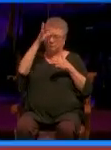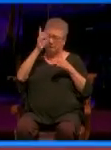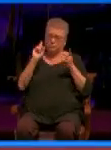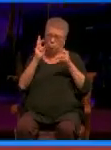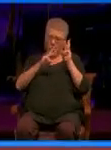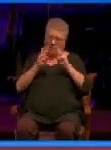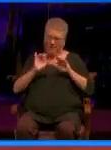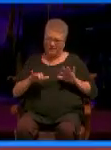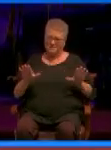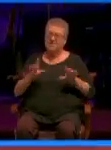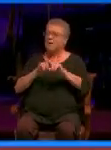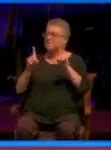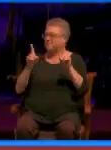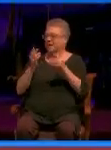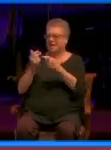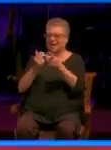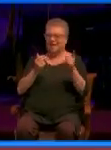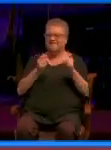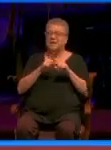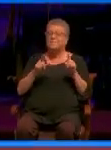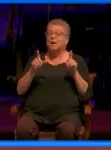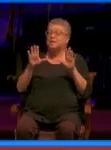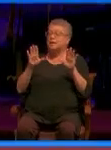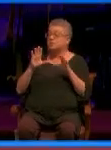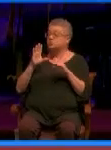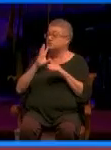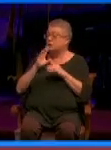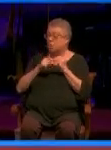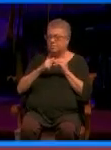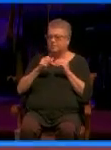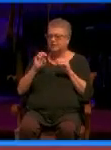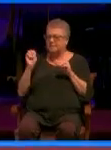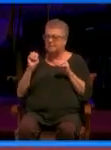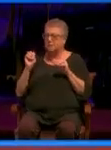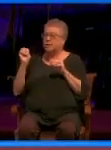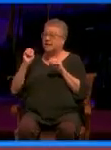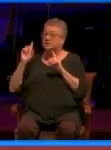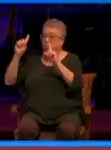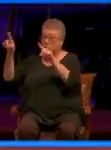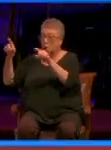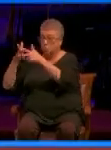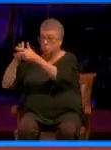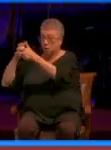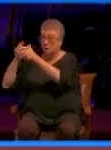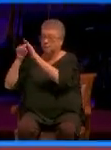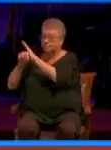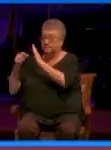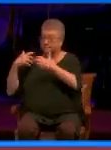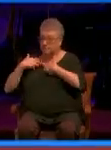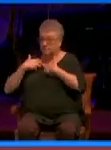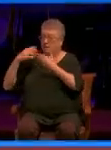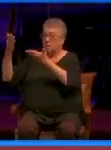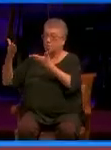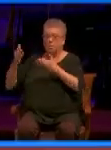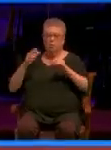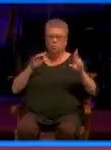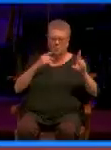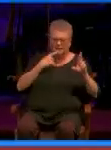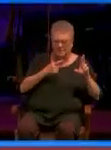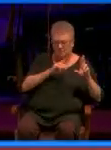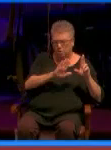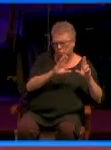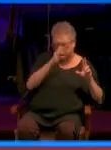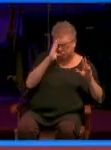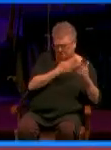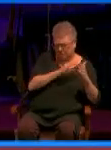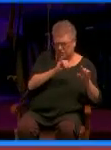Now Rebekah was listening when Isaac spoke to his son Esau. So when Esau went to the field to hunt for game and bring it, Rebekah said to her son